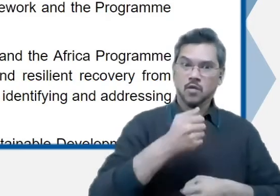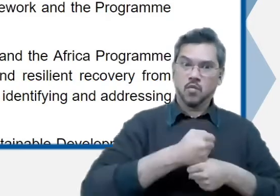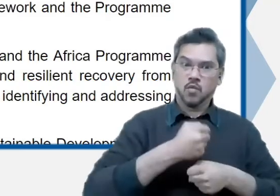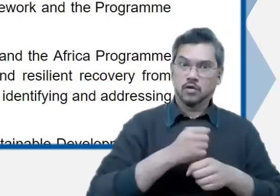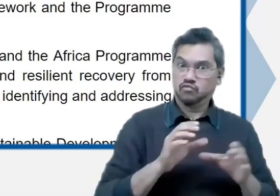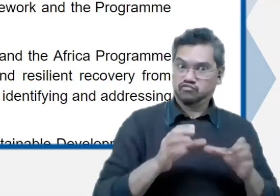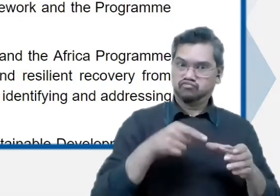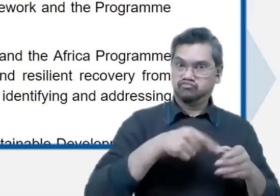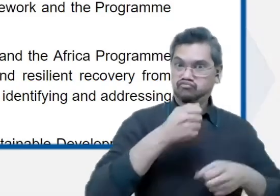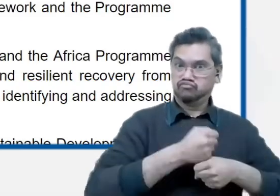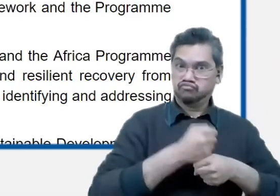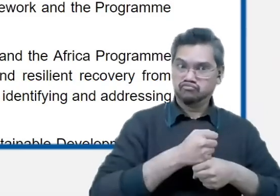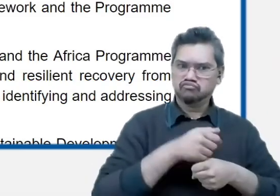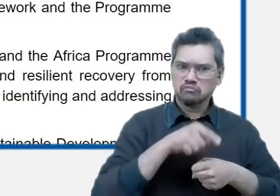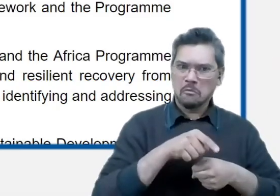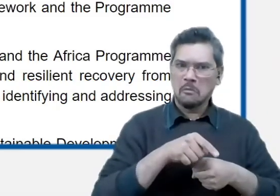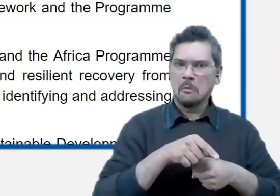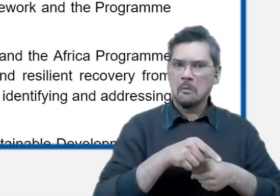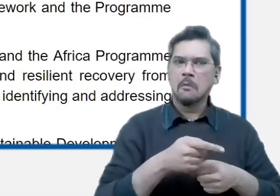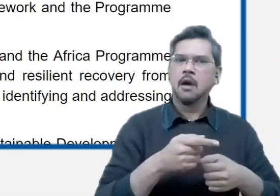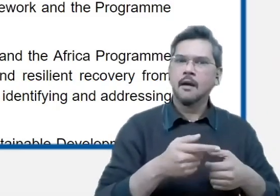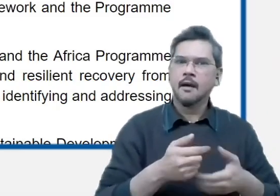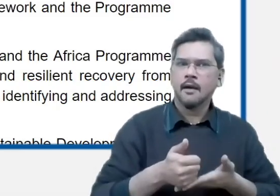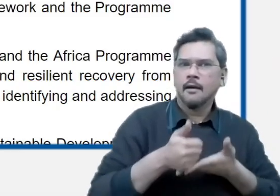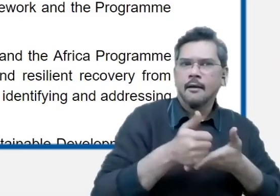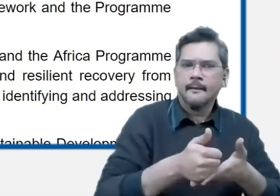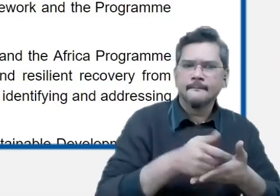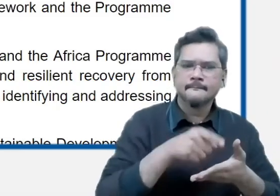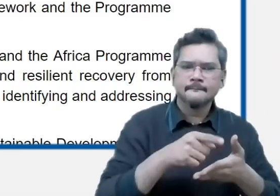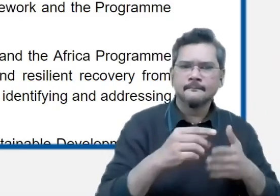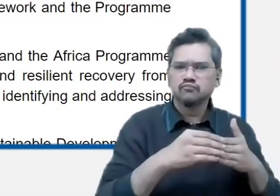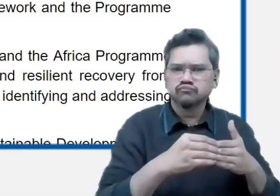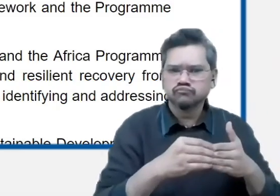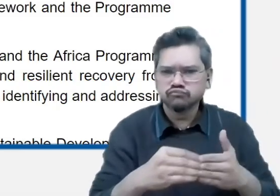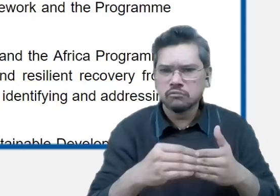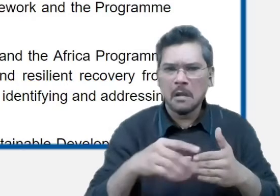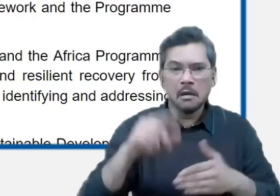the implementation of the Sendai framework and the program of action across the continent.